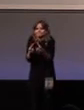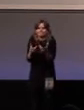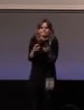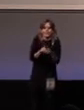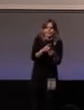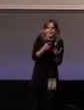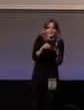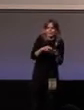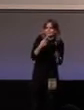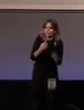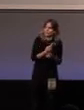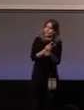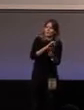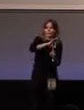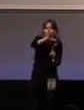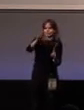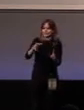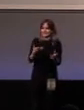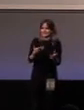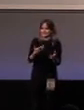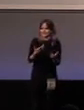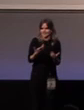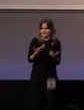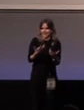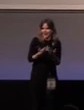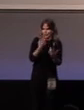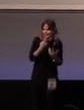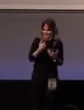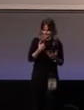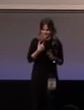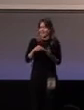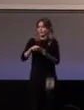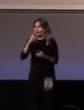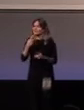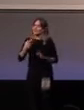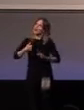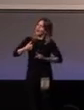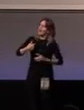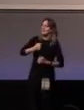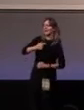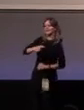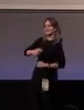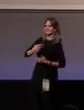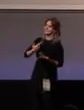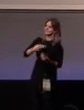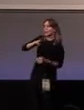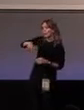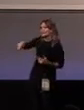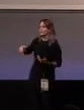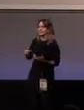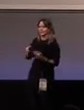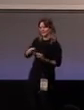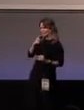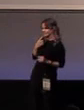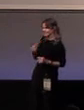or two countries and if i love in the solution for this hoor mijn qua chinese kennen week en or with